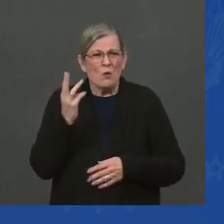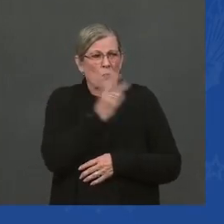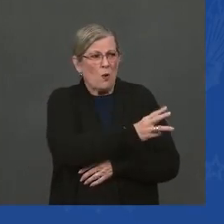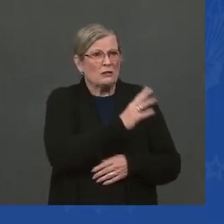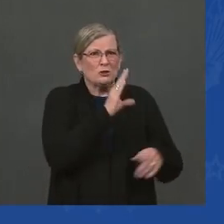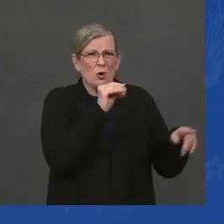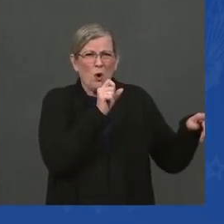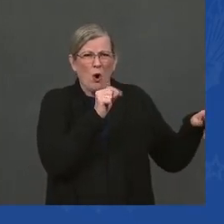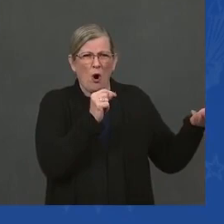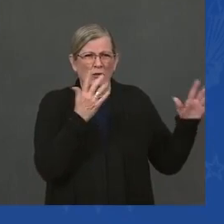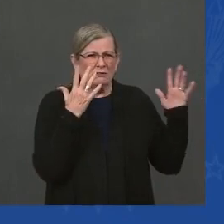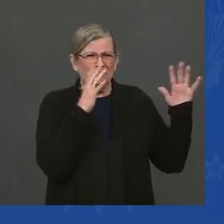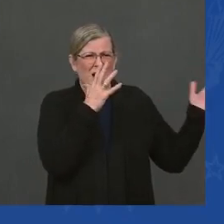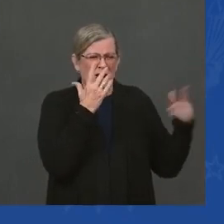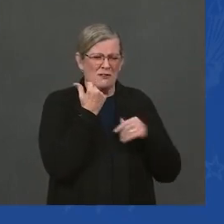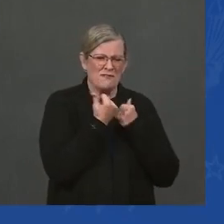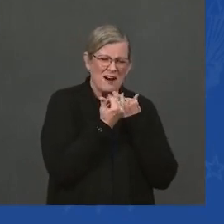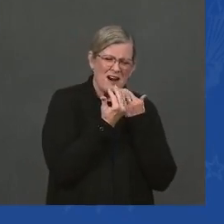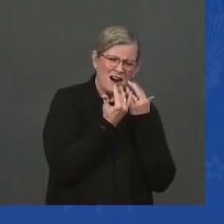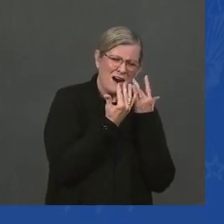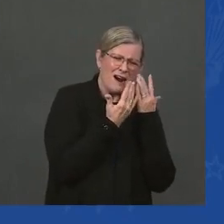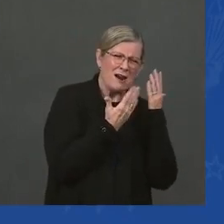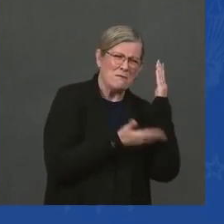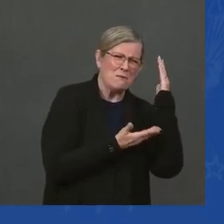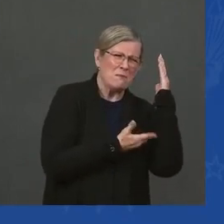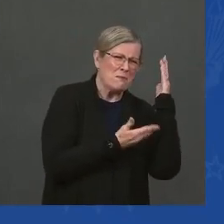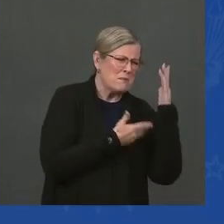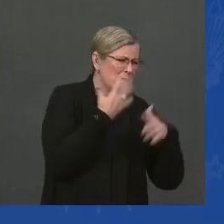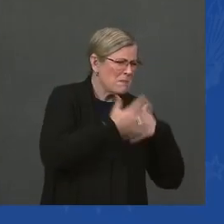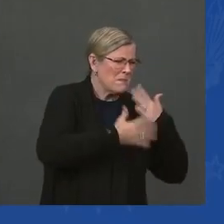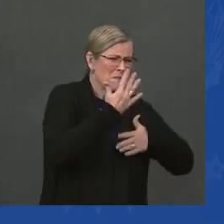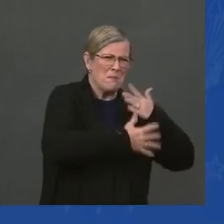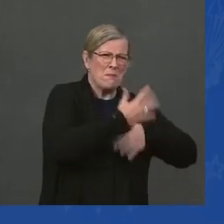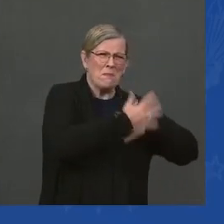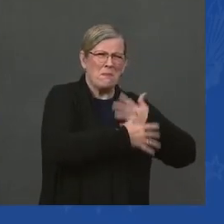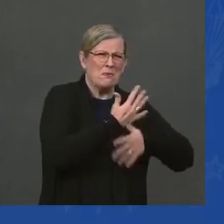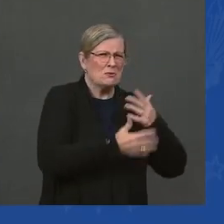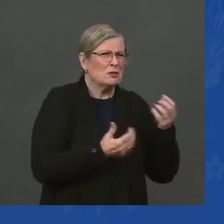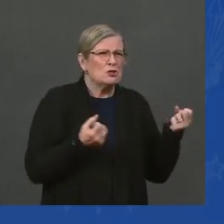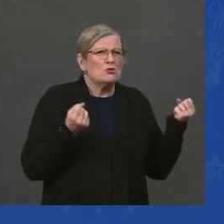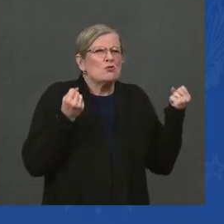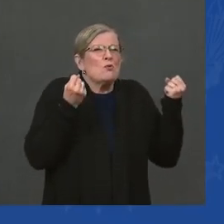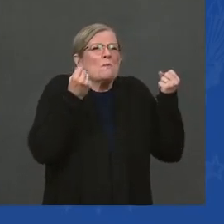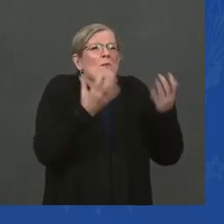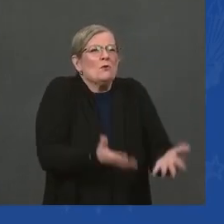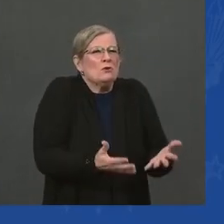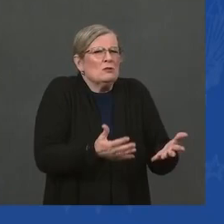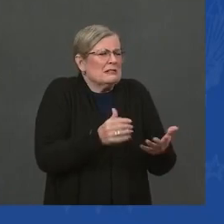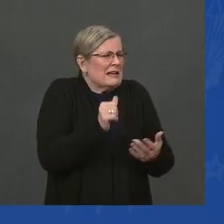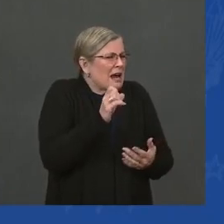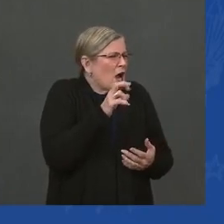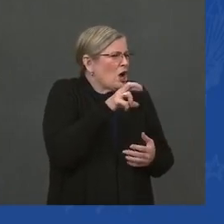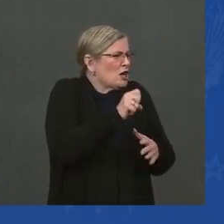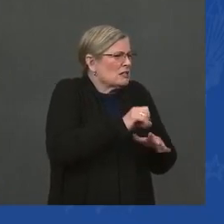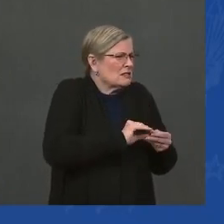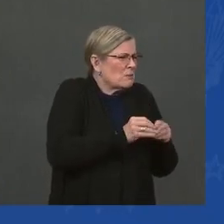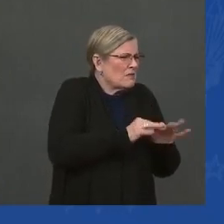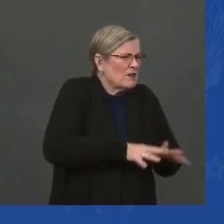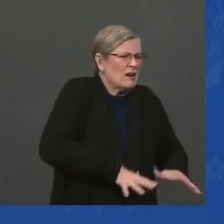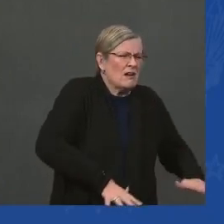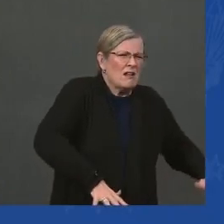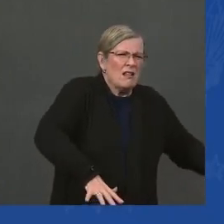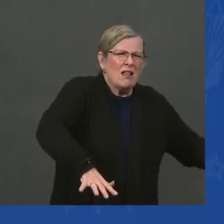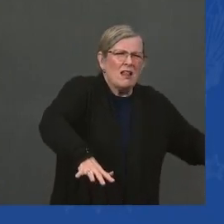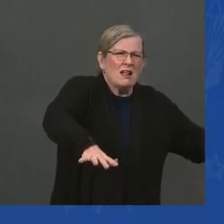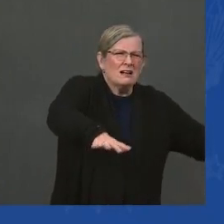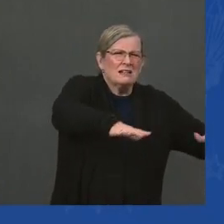landmass of the state of New Jersey. They've seen hurricane with top winds of 178 miles an hour. I mean,